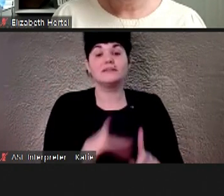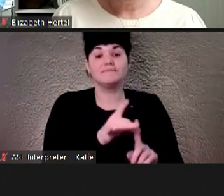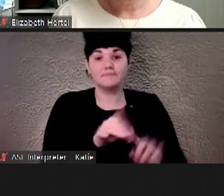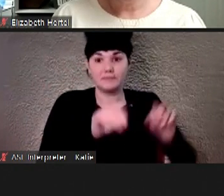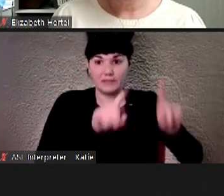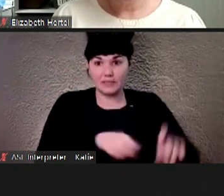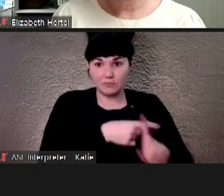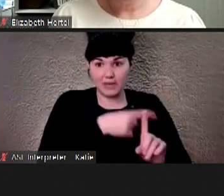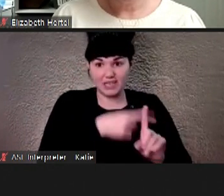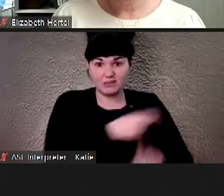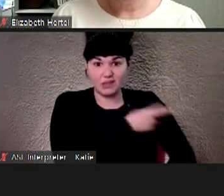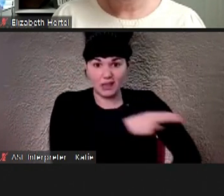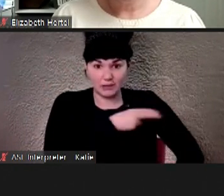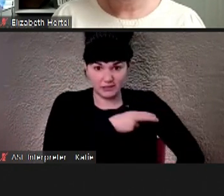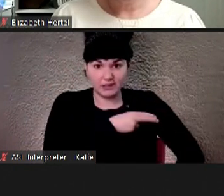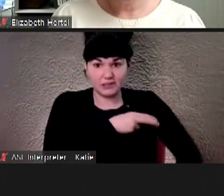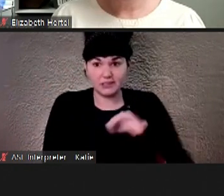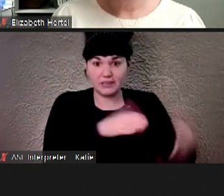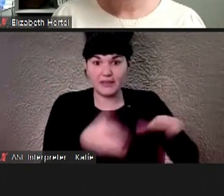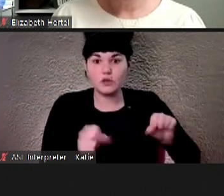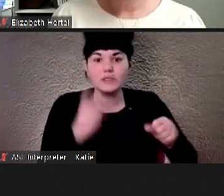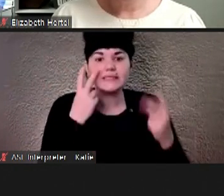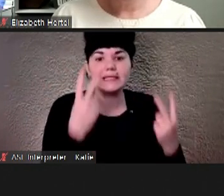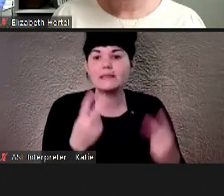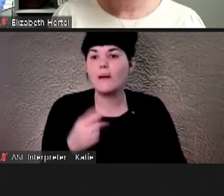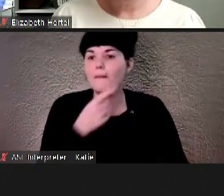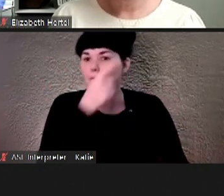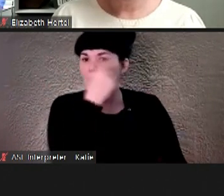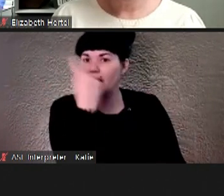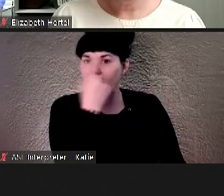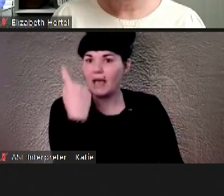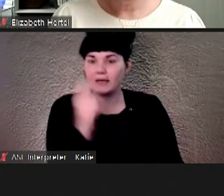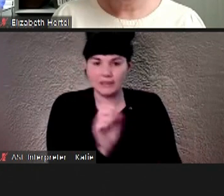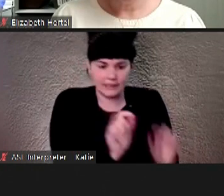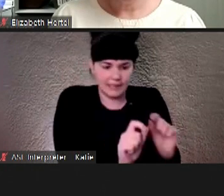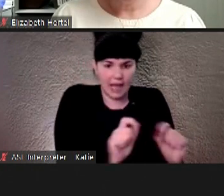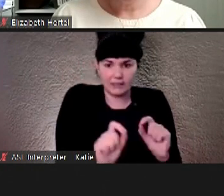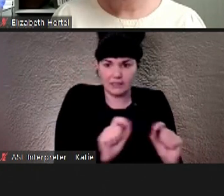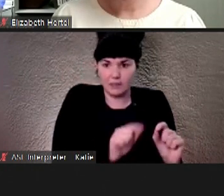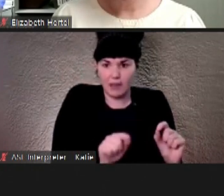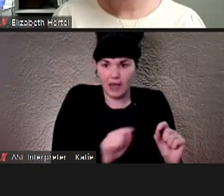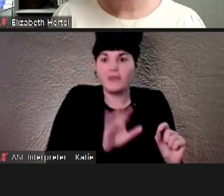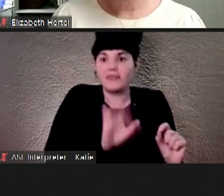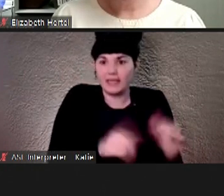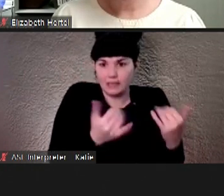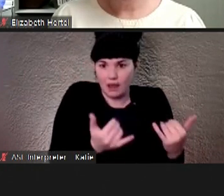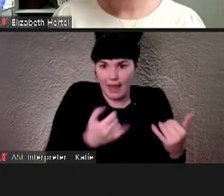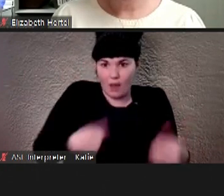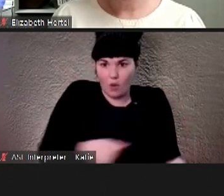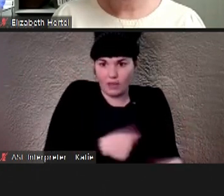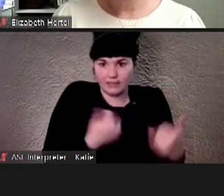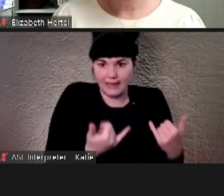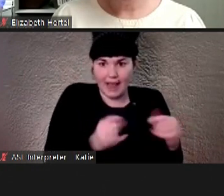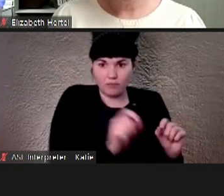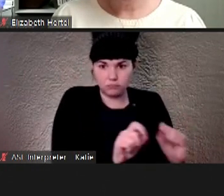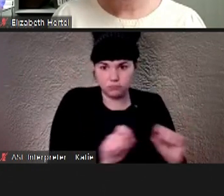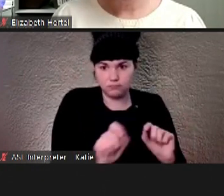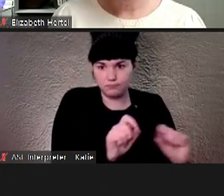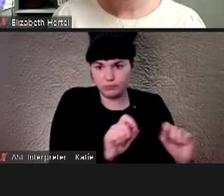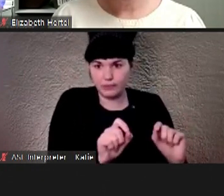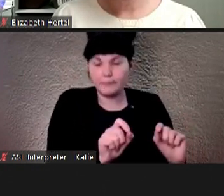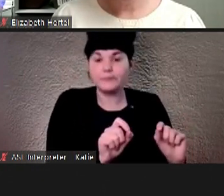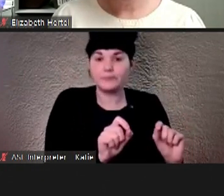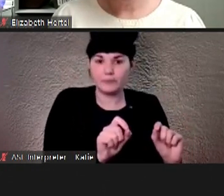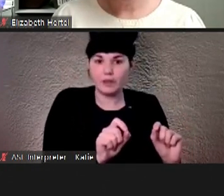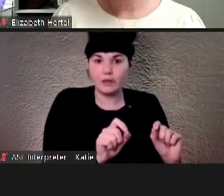little black dots at the bottom. If we first look at cases, what we're expecting is